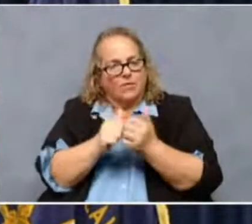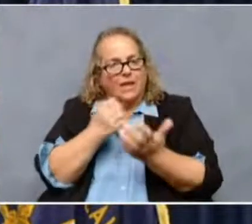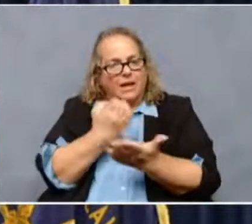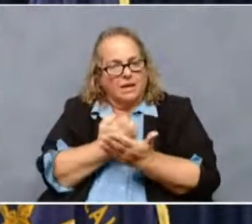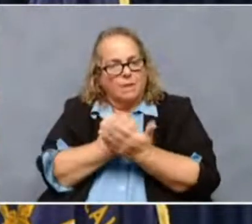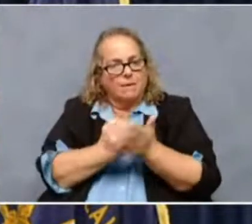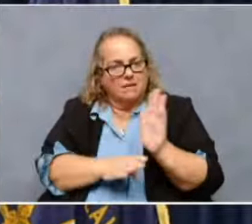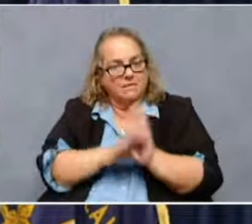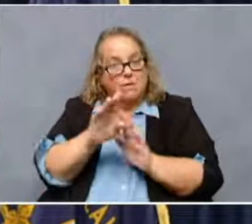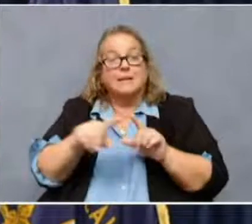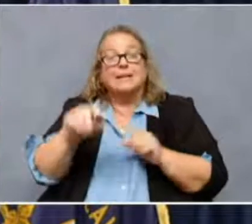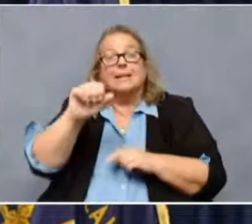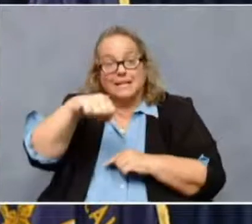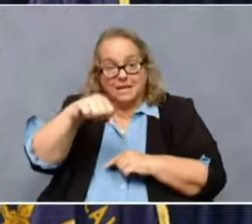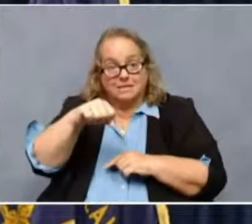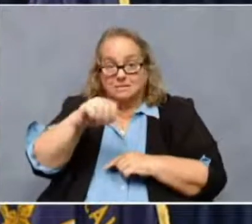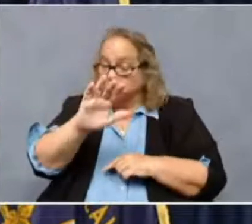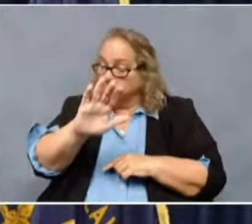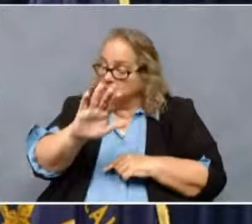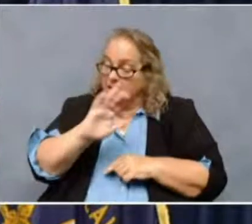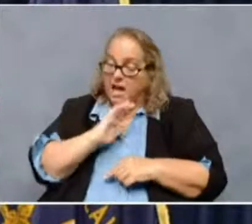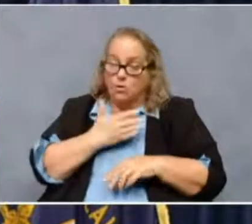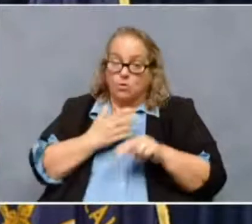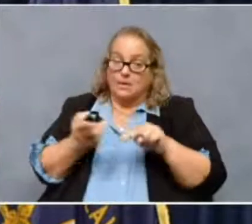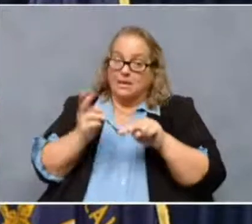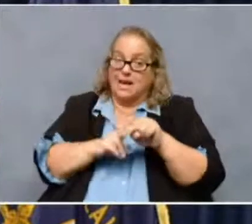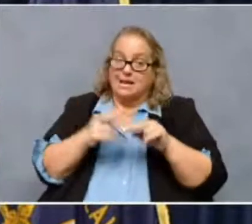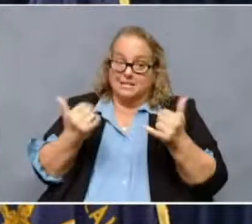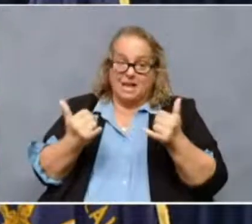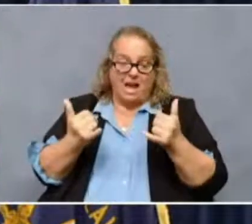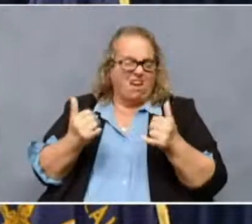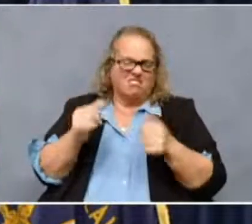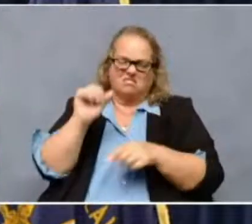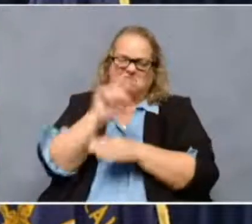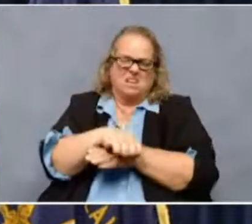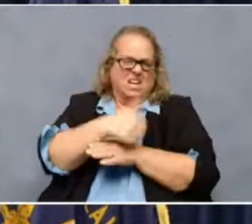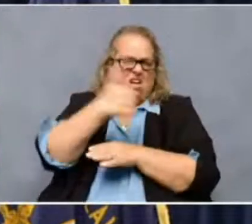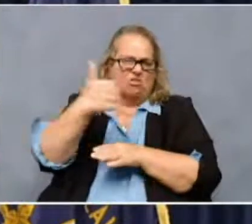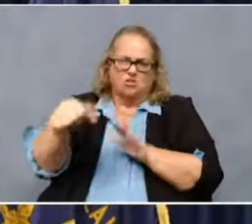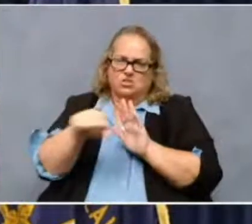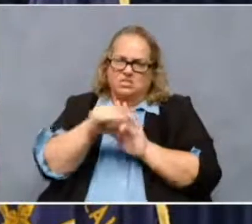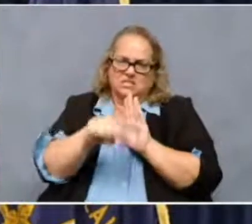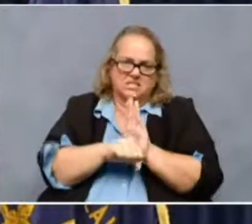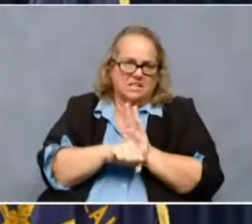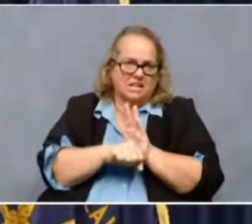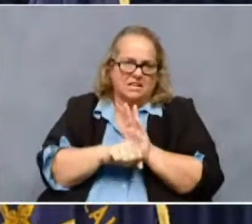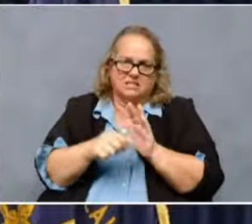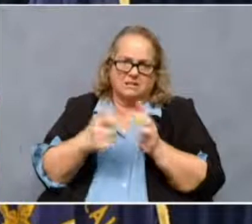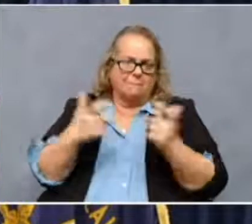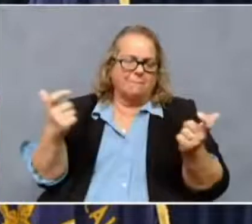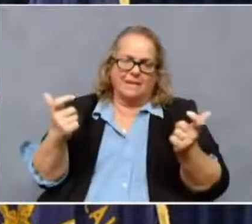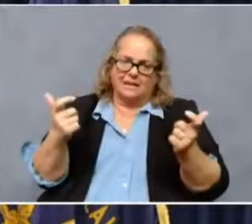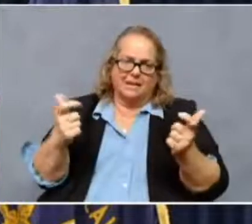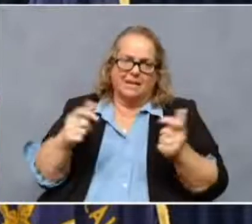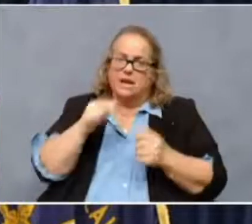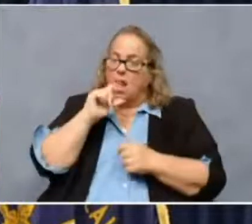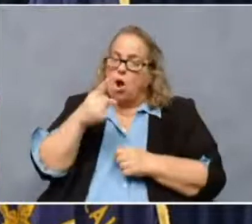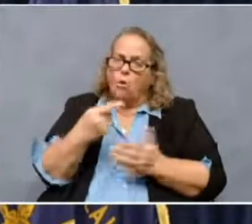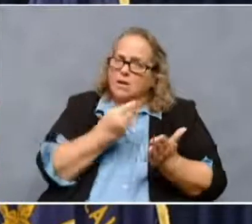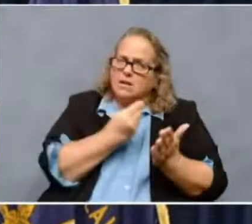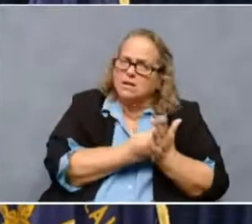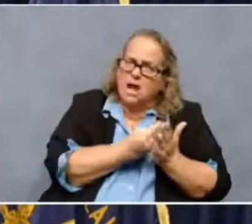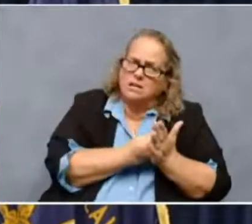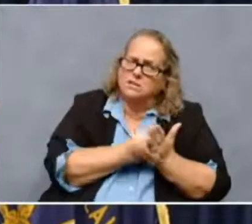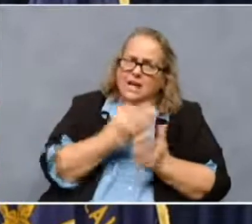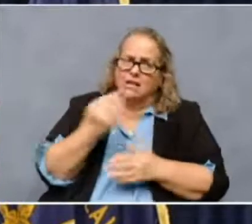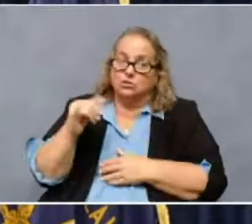yes, oh no, our gains right now are outstripping other states, I believe, significantly, and not just in dollars and in jobs, though